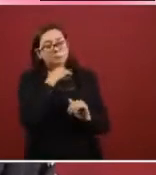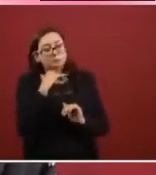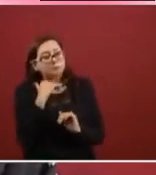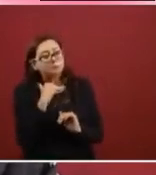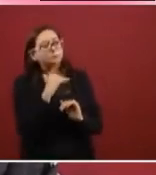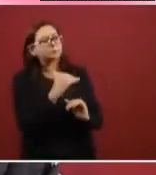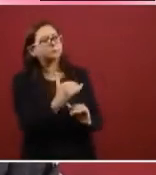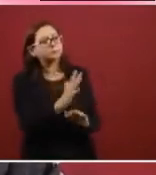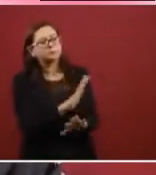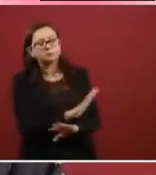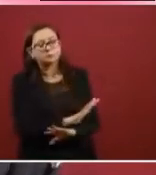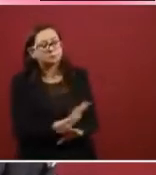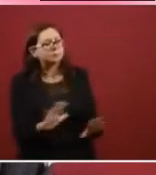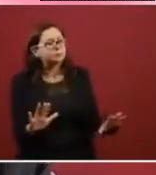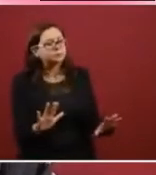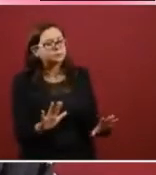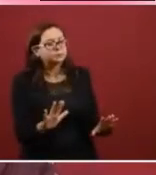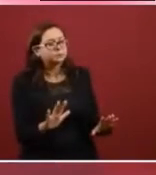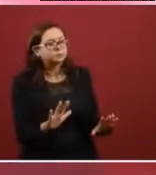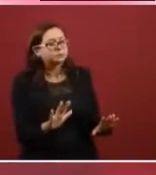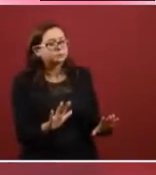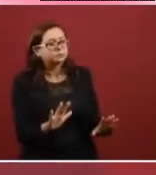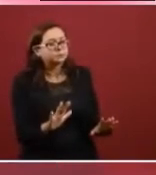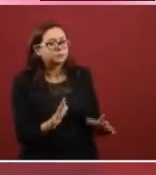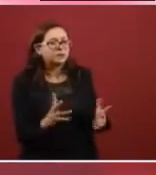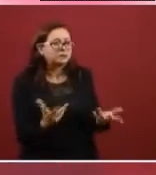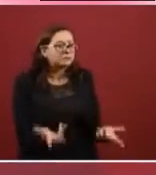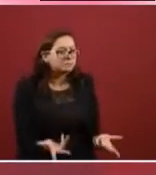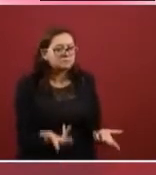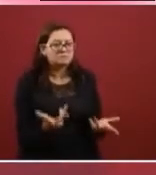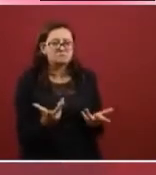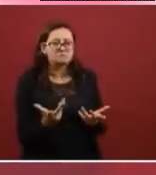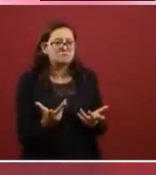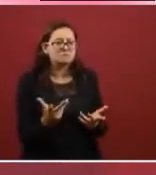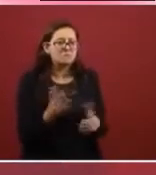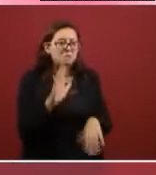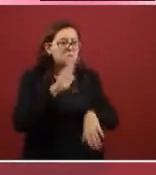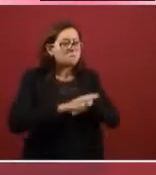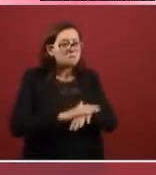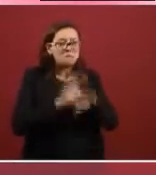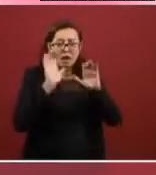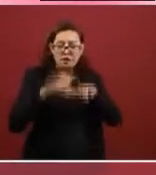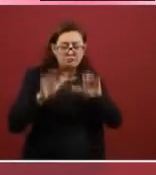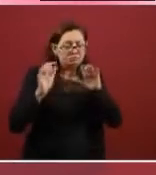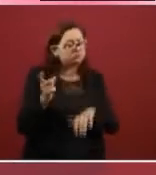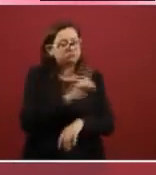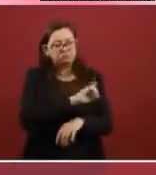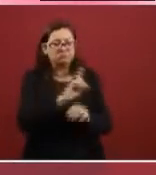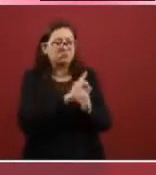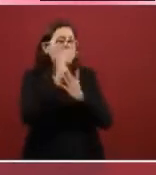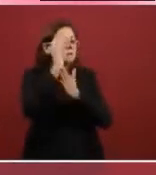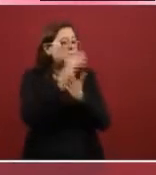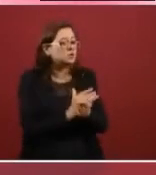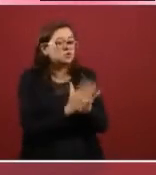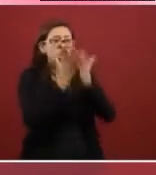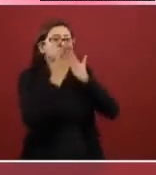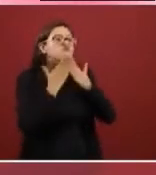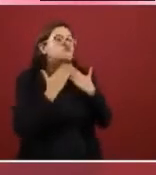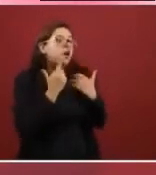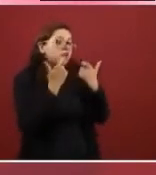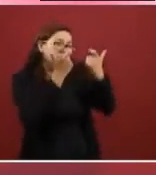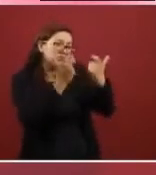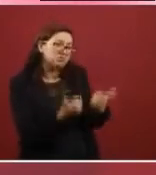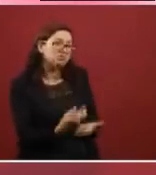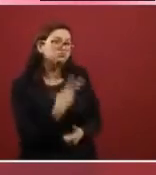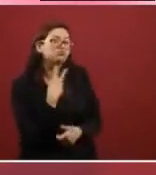spaces. No se va a ampliar la matrícula, al contrario, we're not going to amplify it. We're going to reduce it because we don't